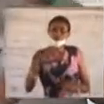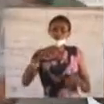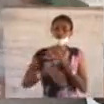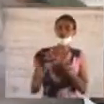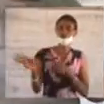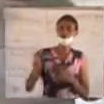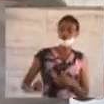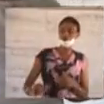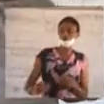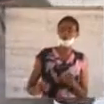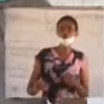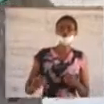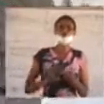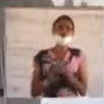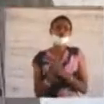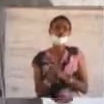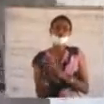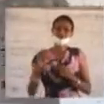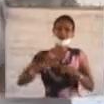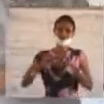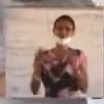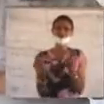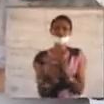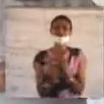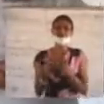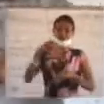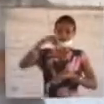normally? What are their attitudes?